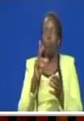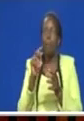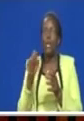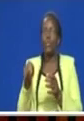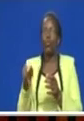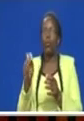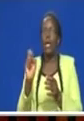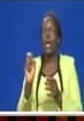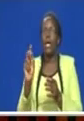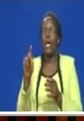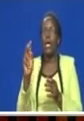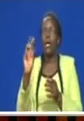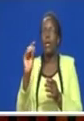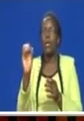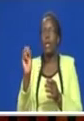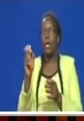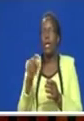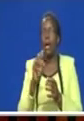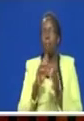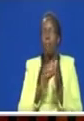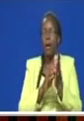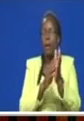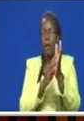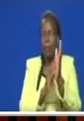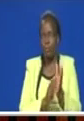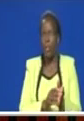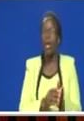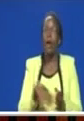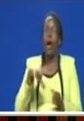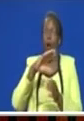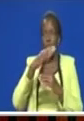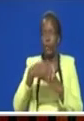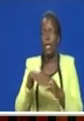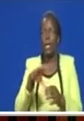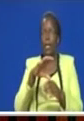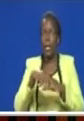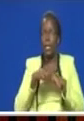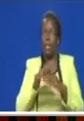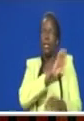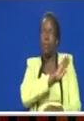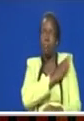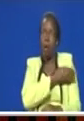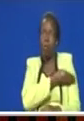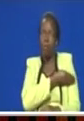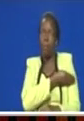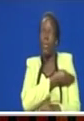him, then after getting into power, squandered the national